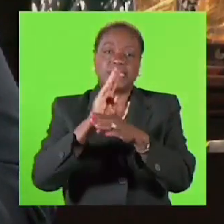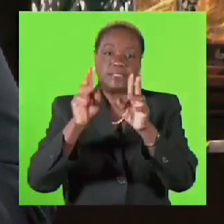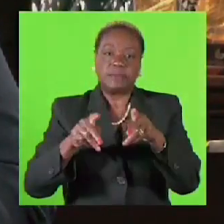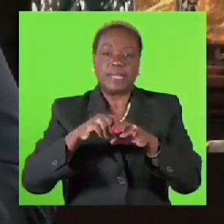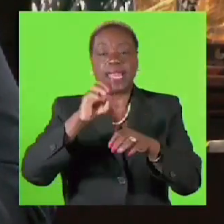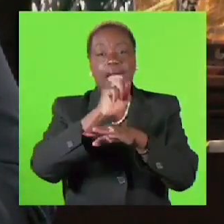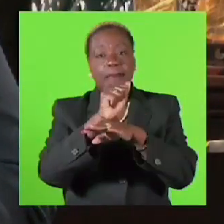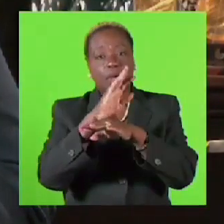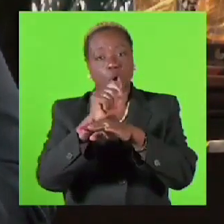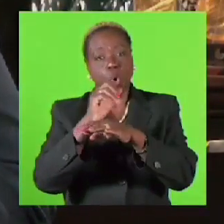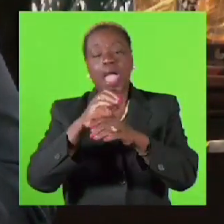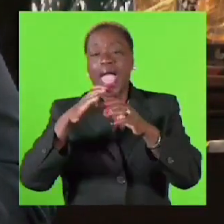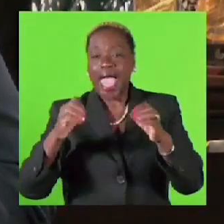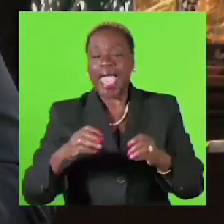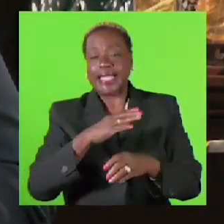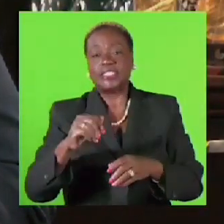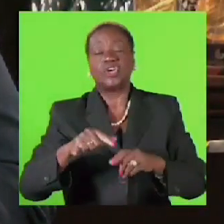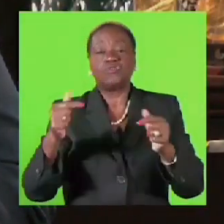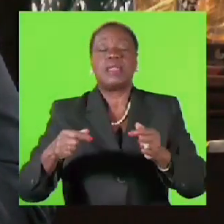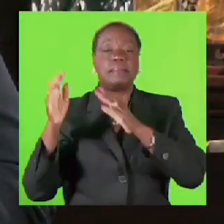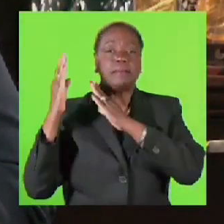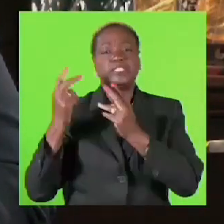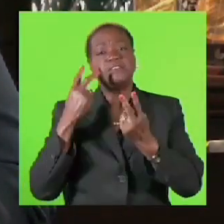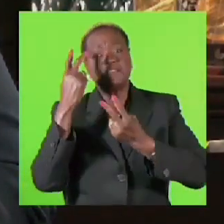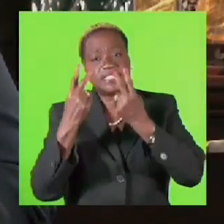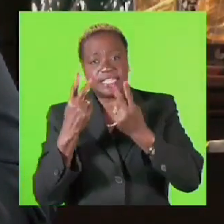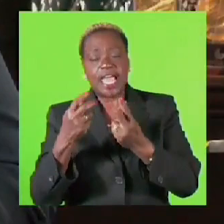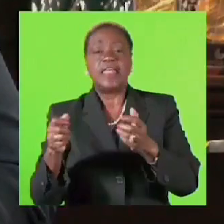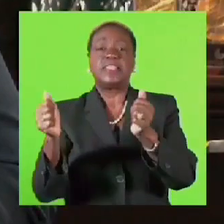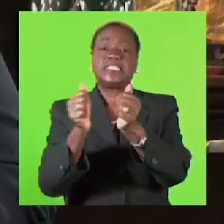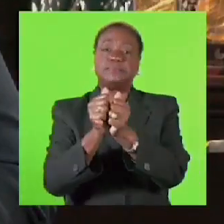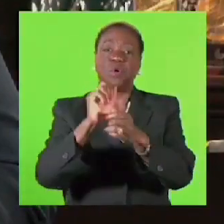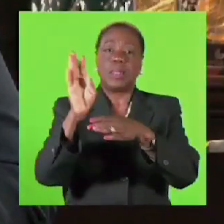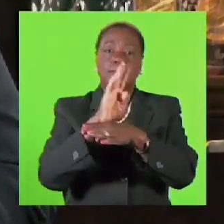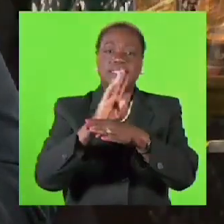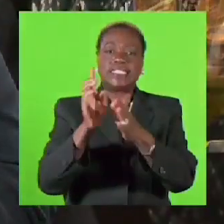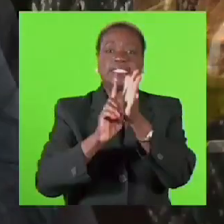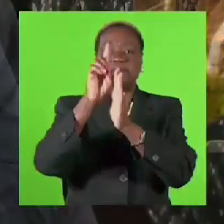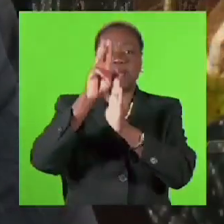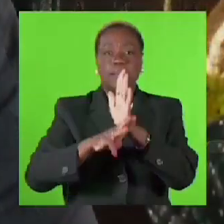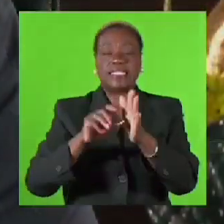Center and to take advantage of this program.